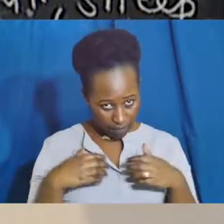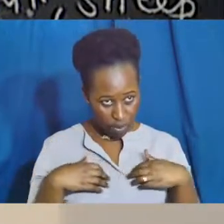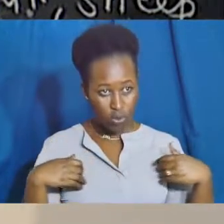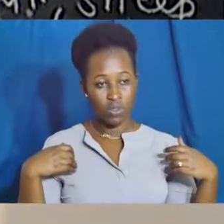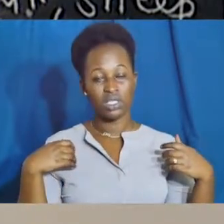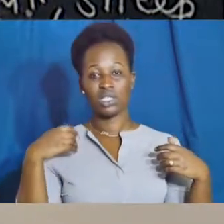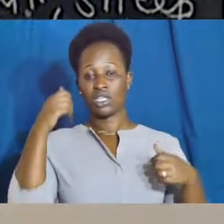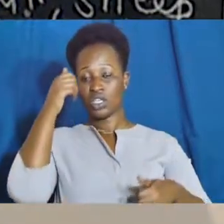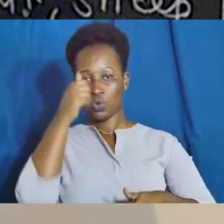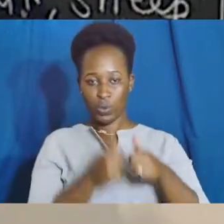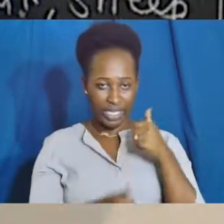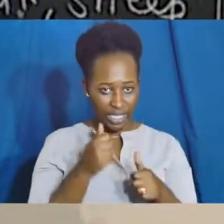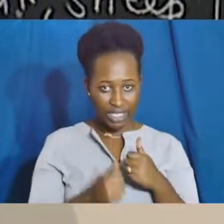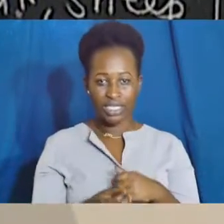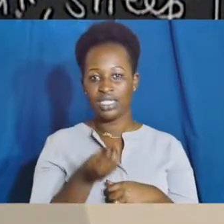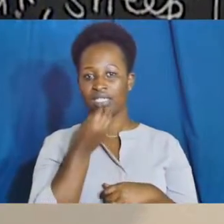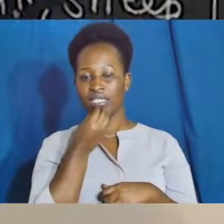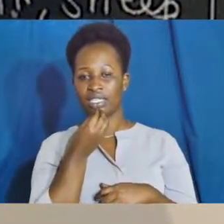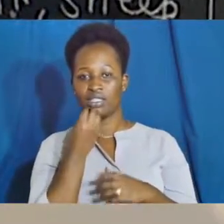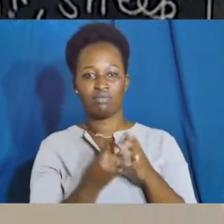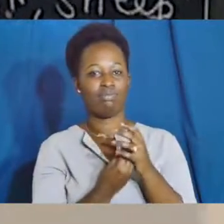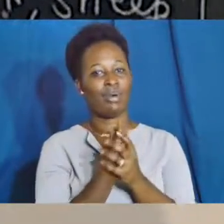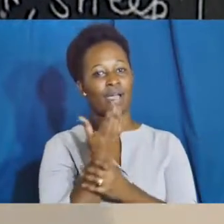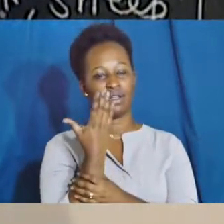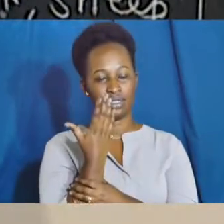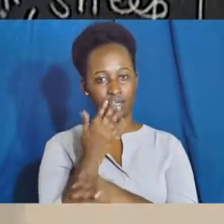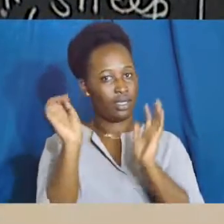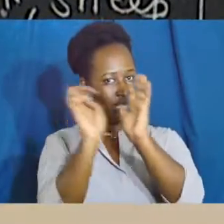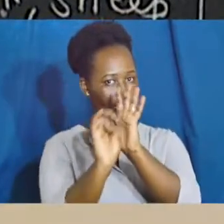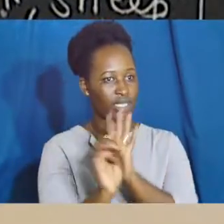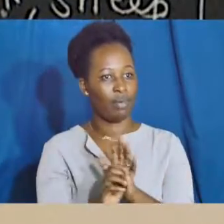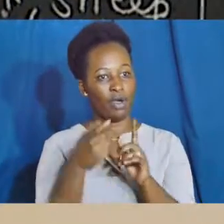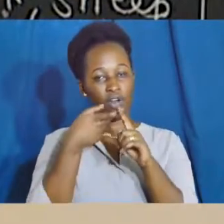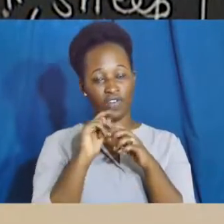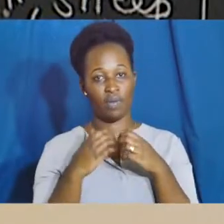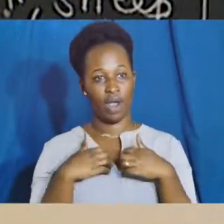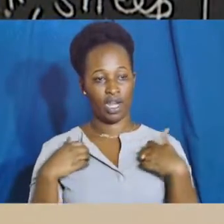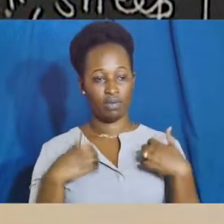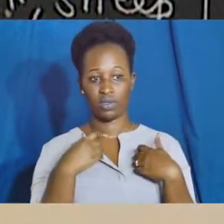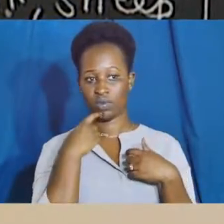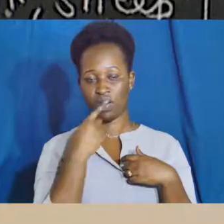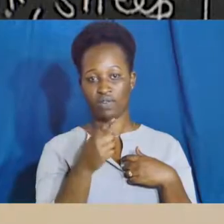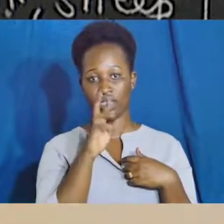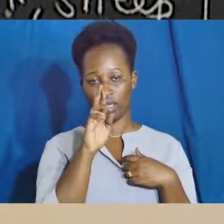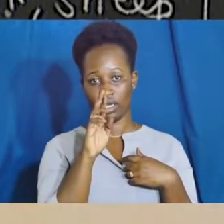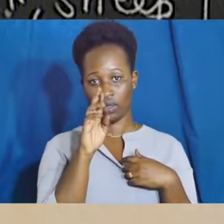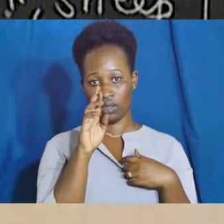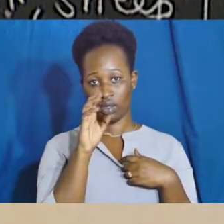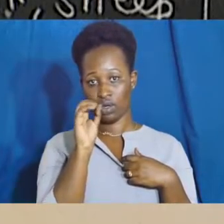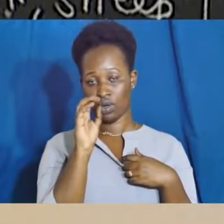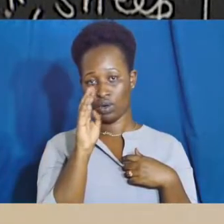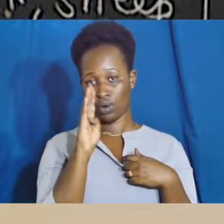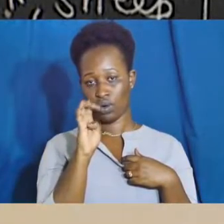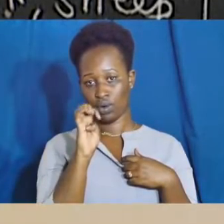animals which eat plants. Take an example. From the animals mentioned by Robert, we can pick